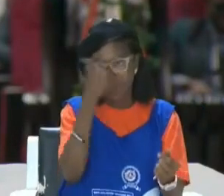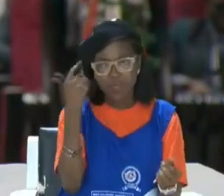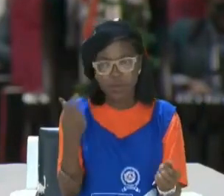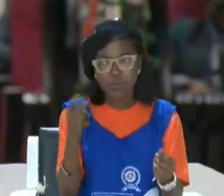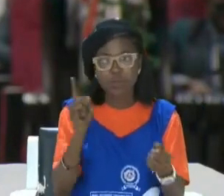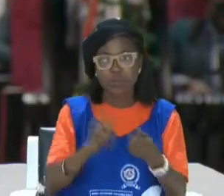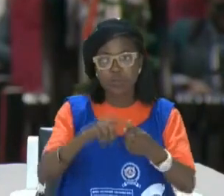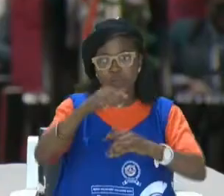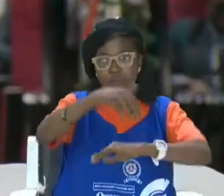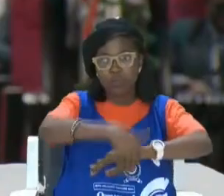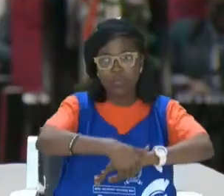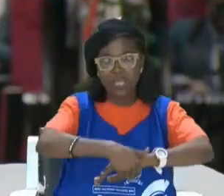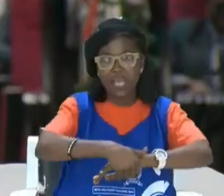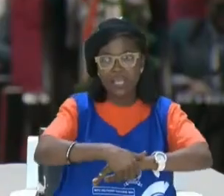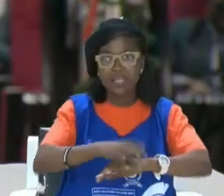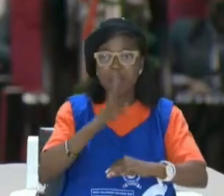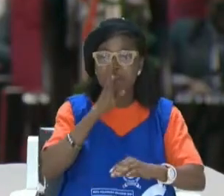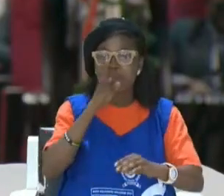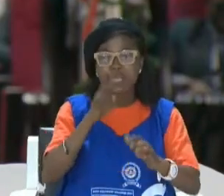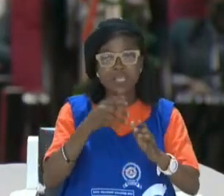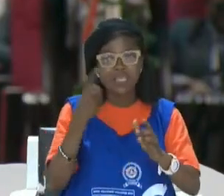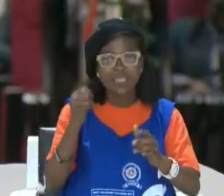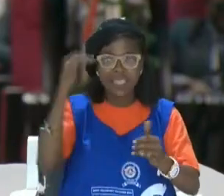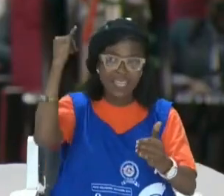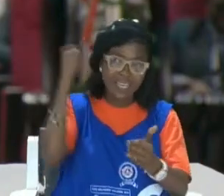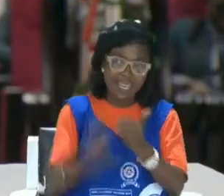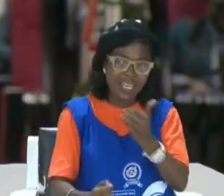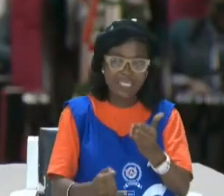tonight being the last Holy Ghost service of the year,